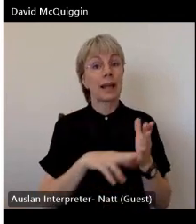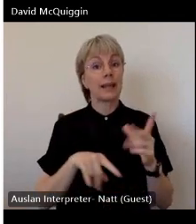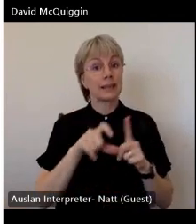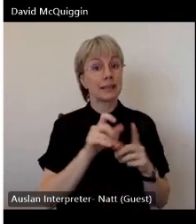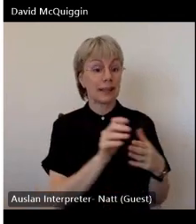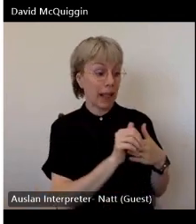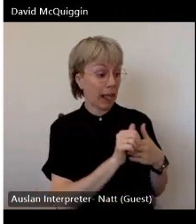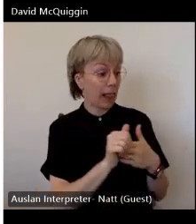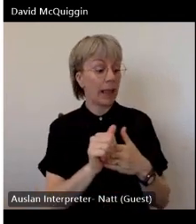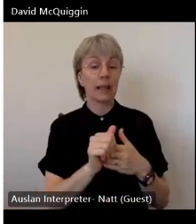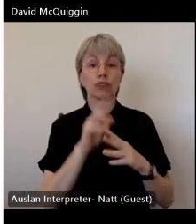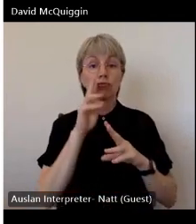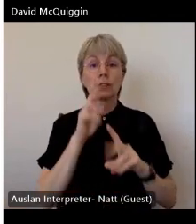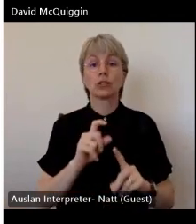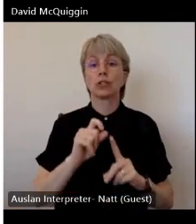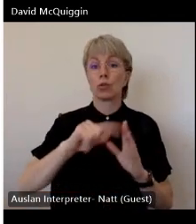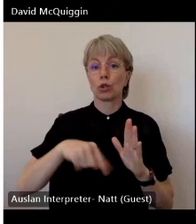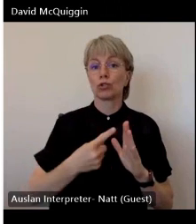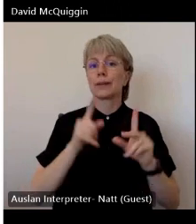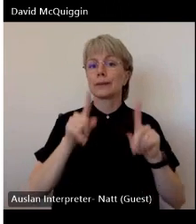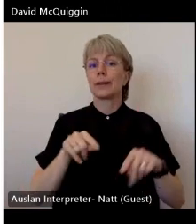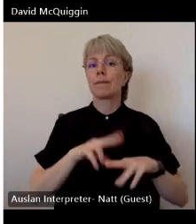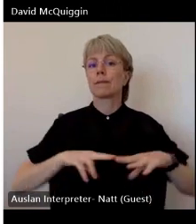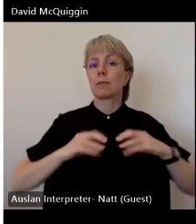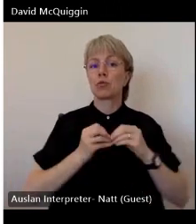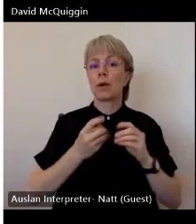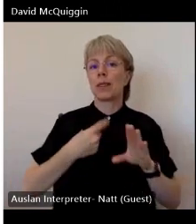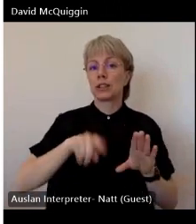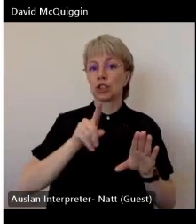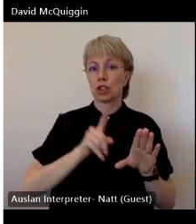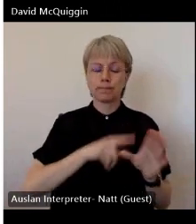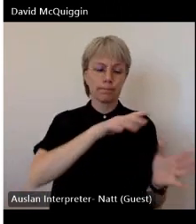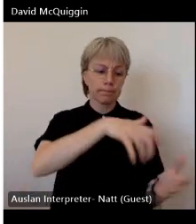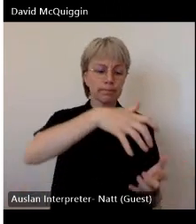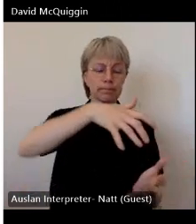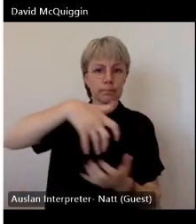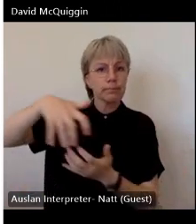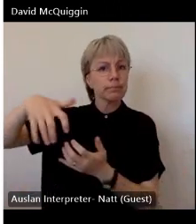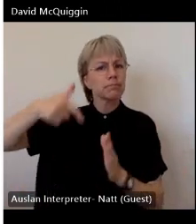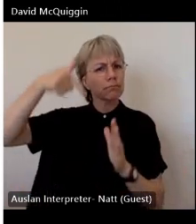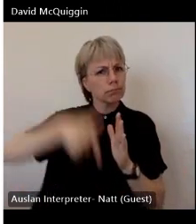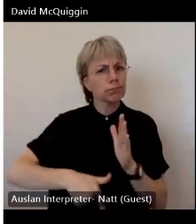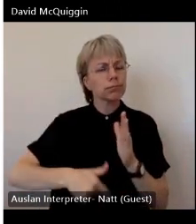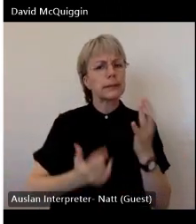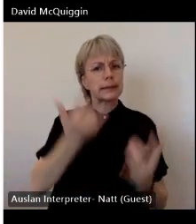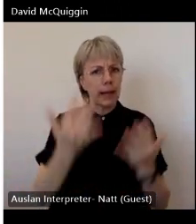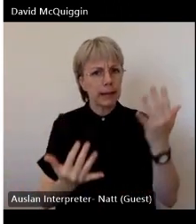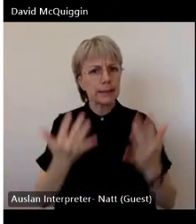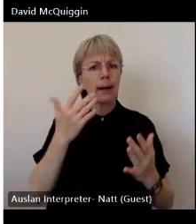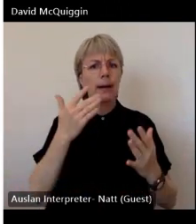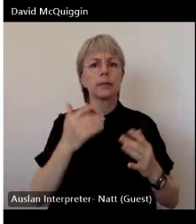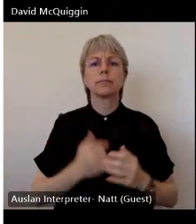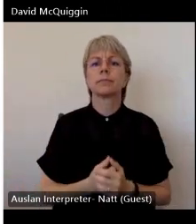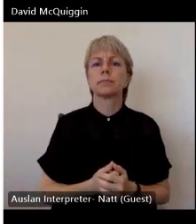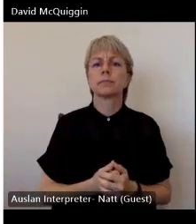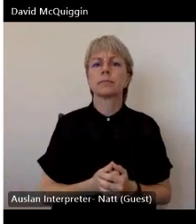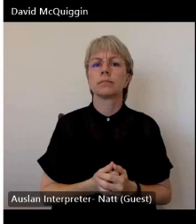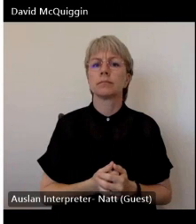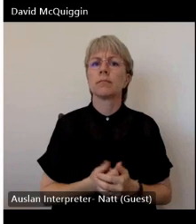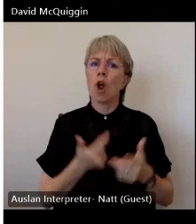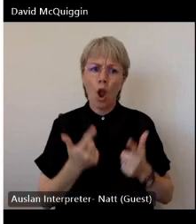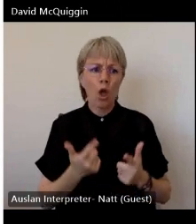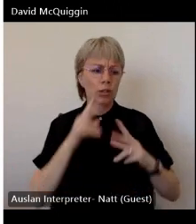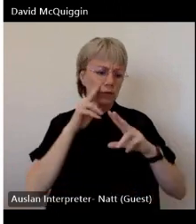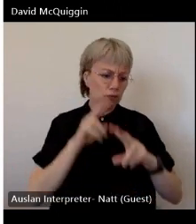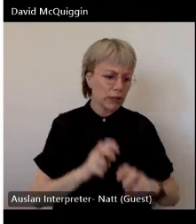from February this year to gather comprehensive information and data on adjustments through desktop research and extensive